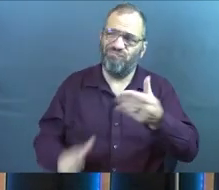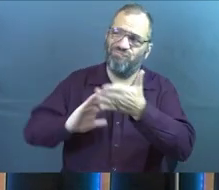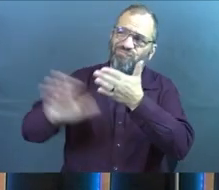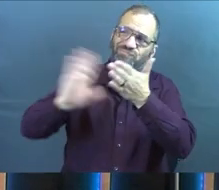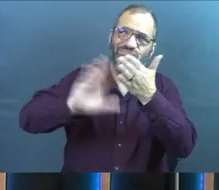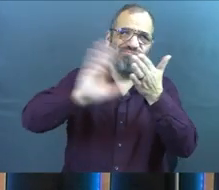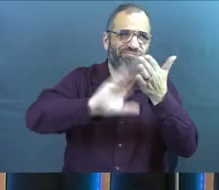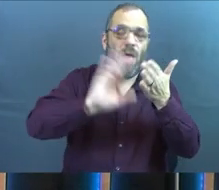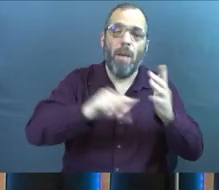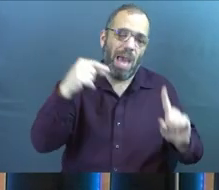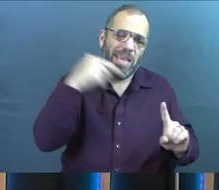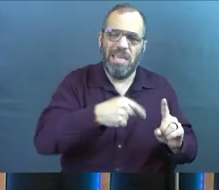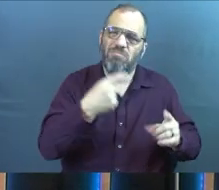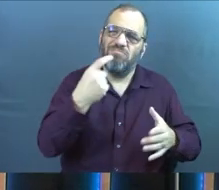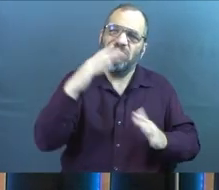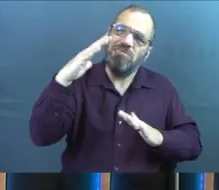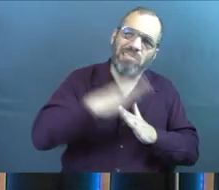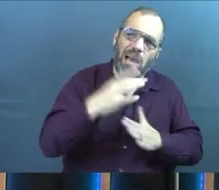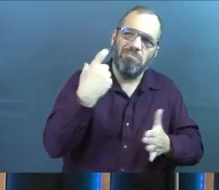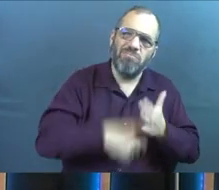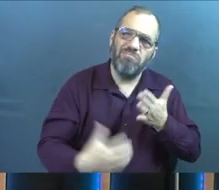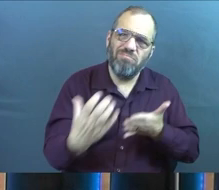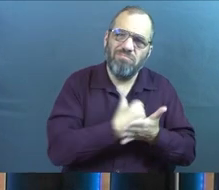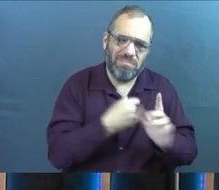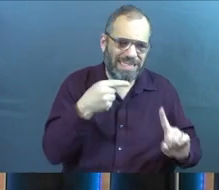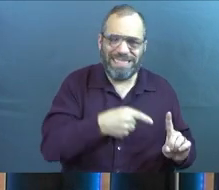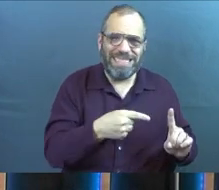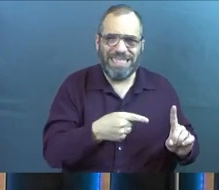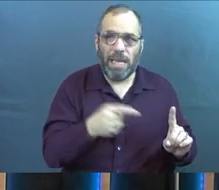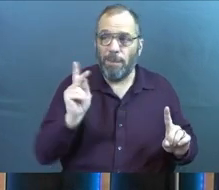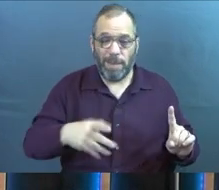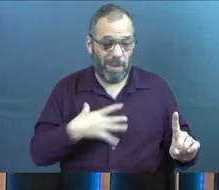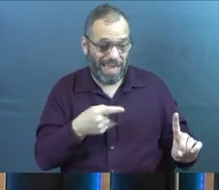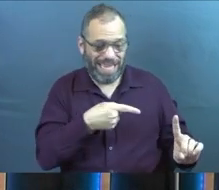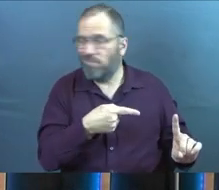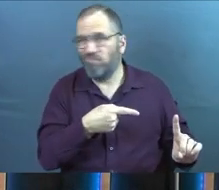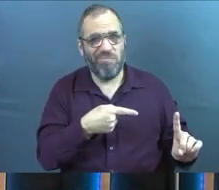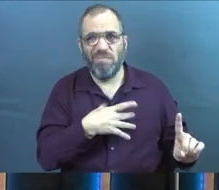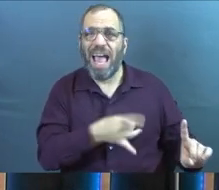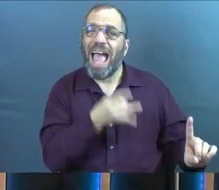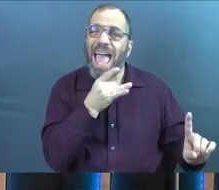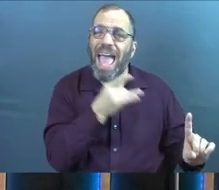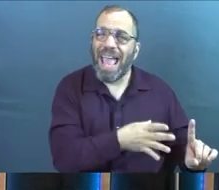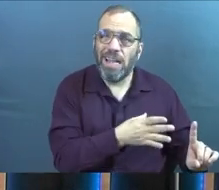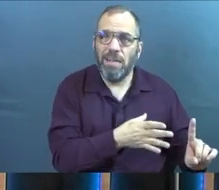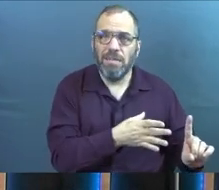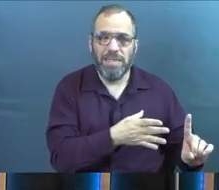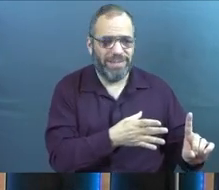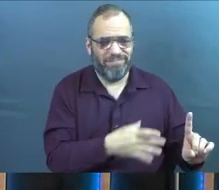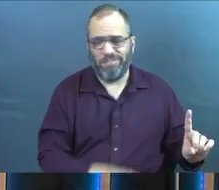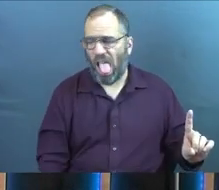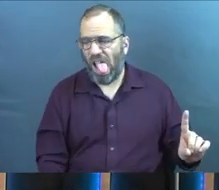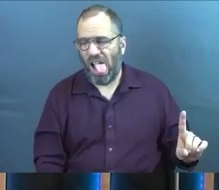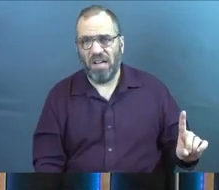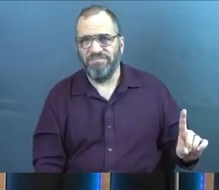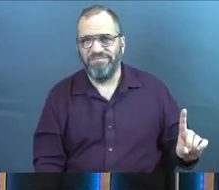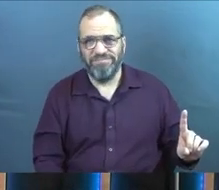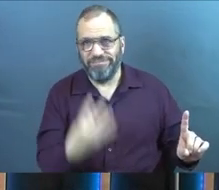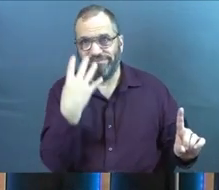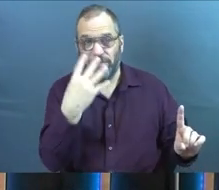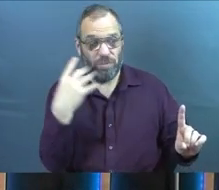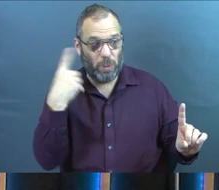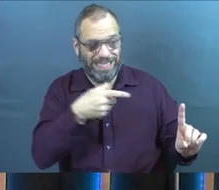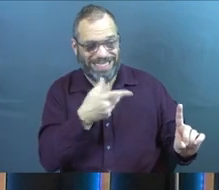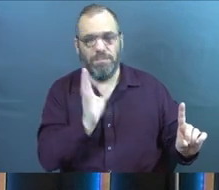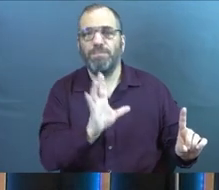rich man, but he was the chief tax collector. And ultimately what that meant is, again, not a lot of people liked him. Most people, if not all of them, just were not fans of